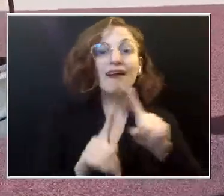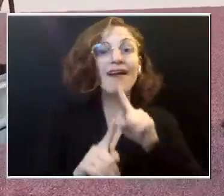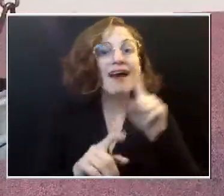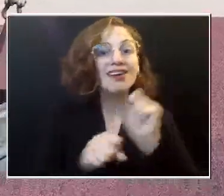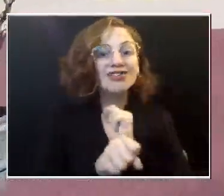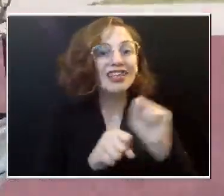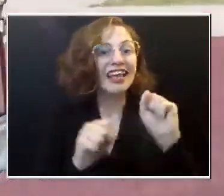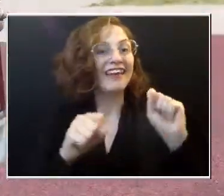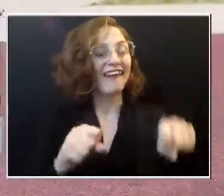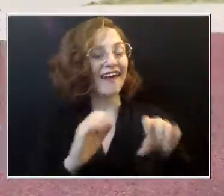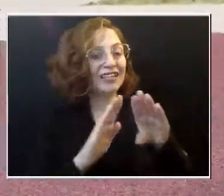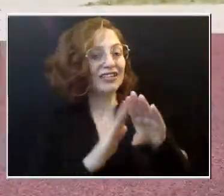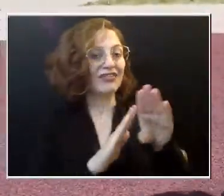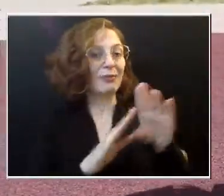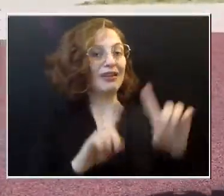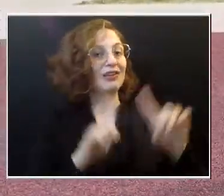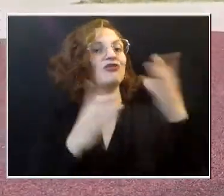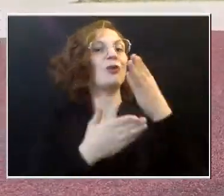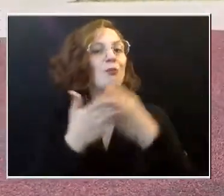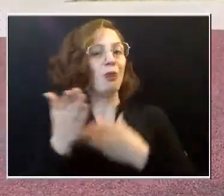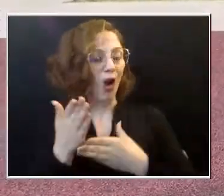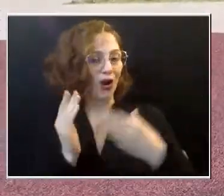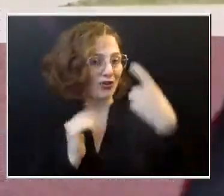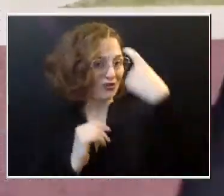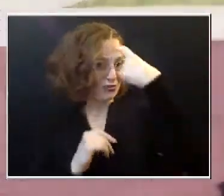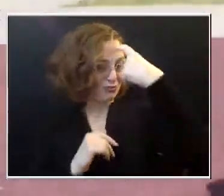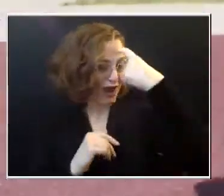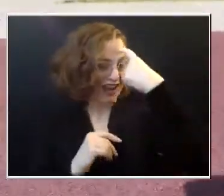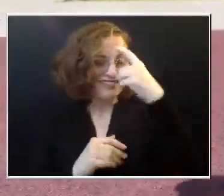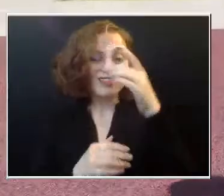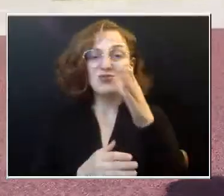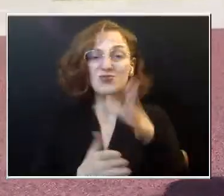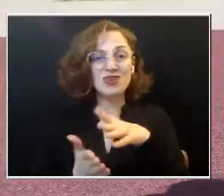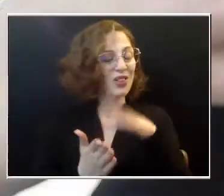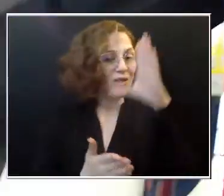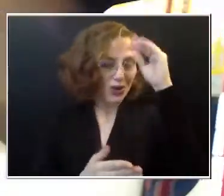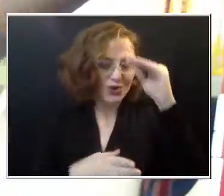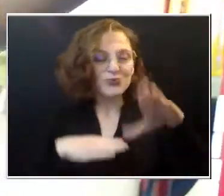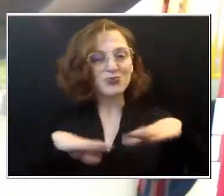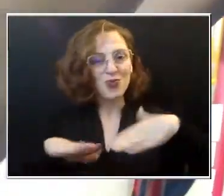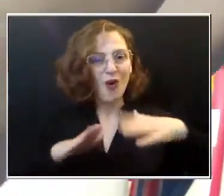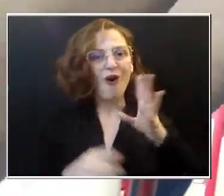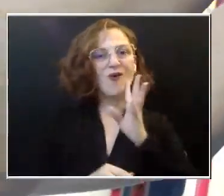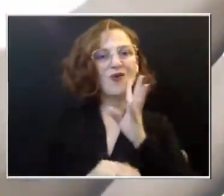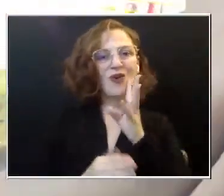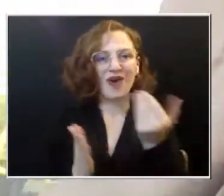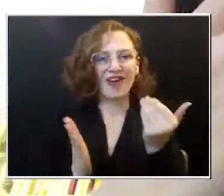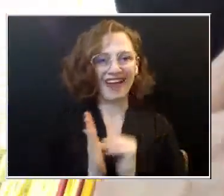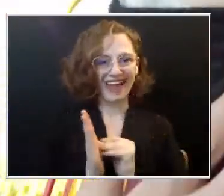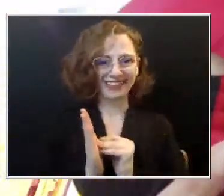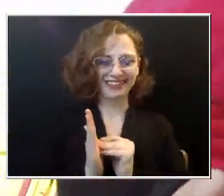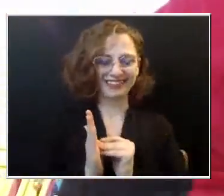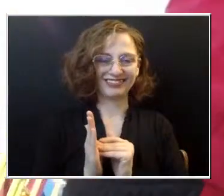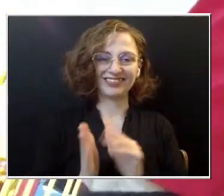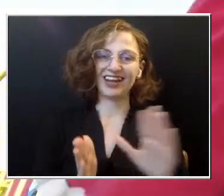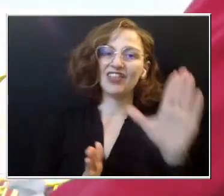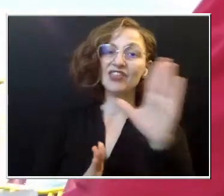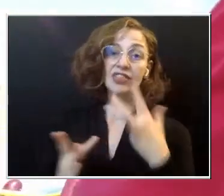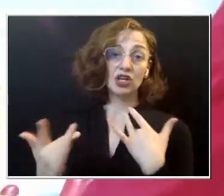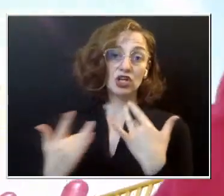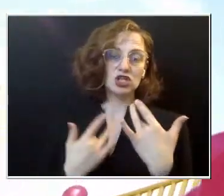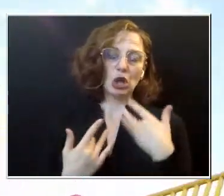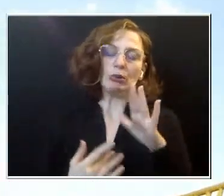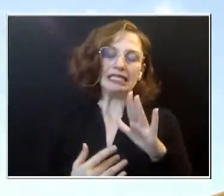in? Blue. Good job. Their main concern was his physical ability, but he